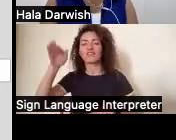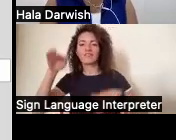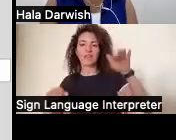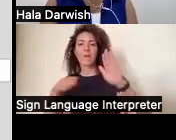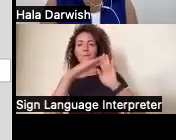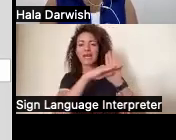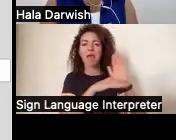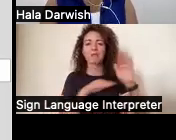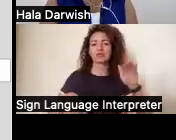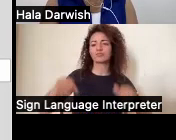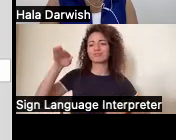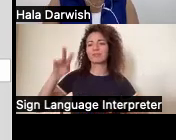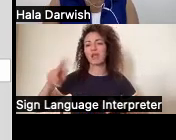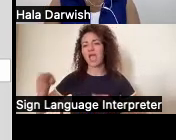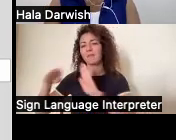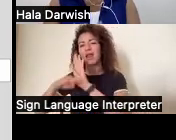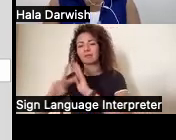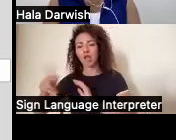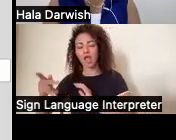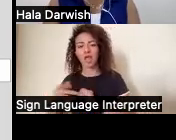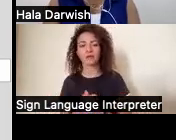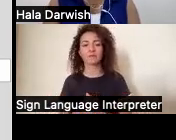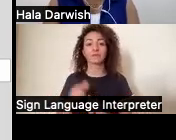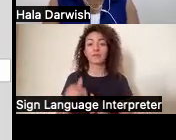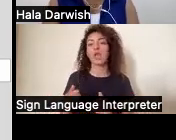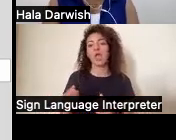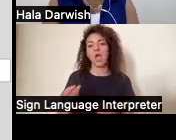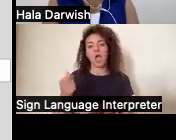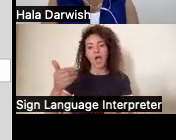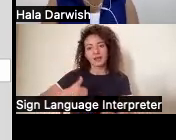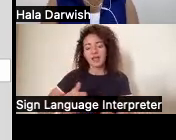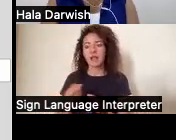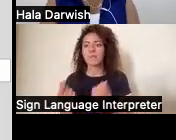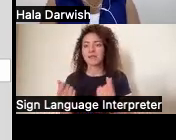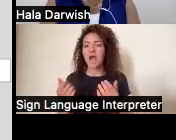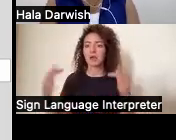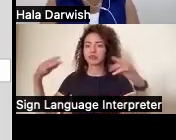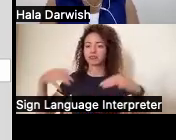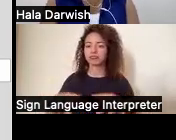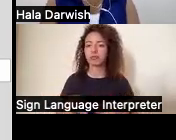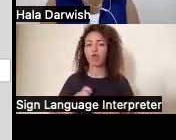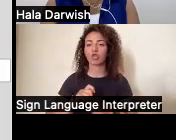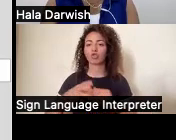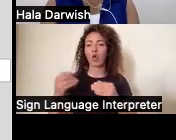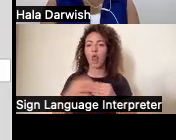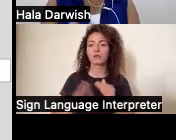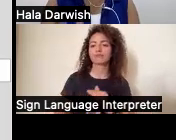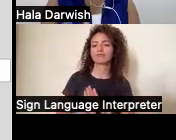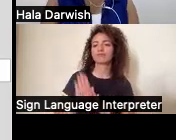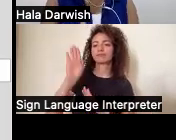of inflation. We have the limited capacity of the financial service provider to absorb